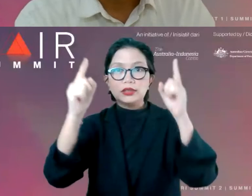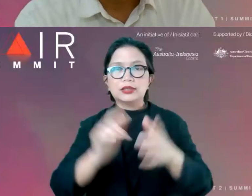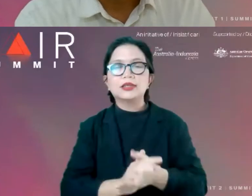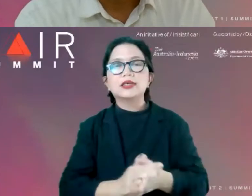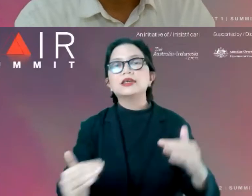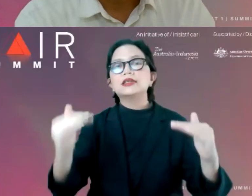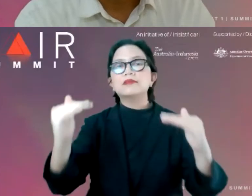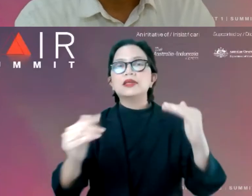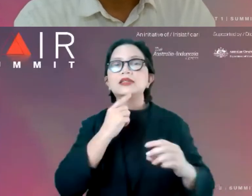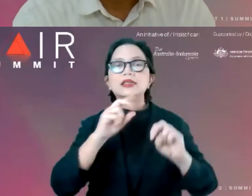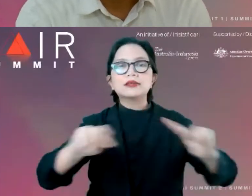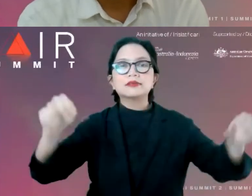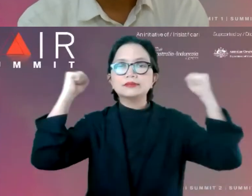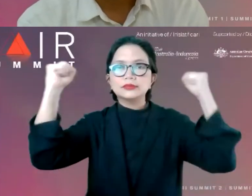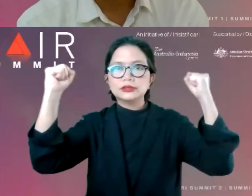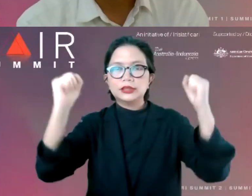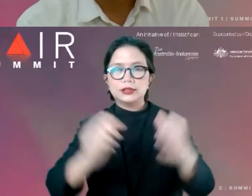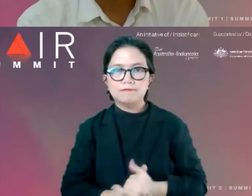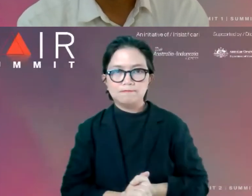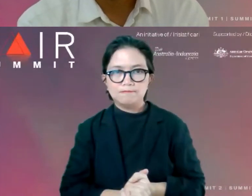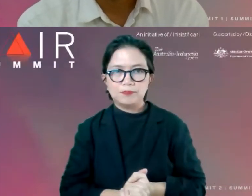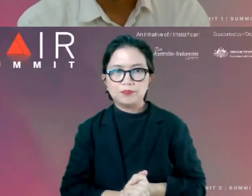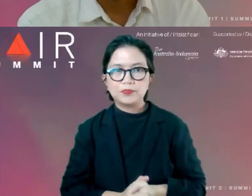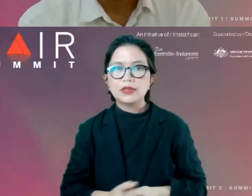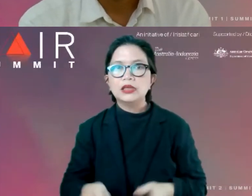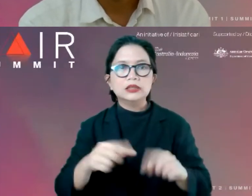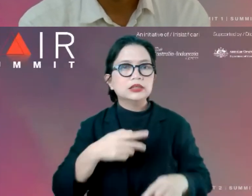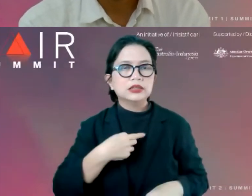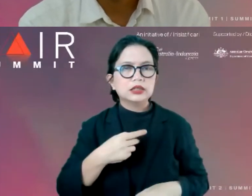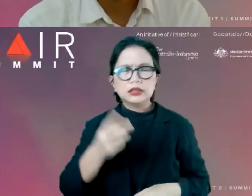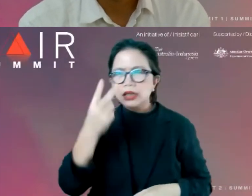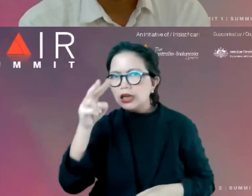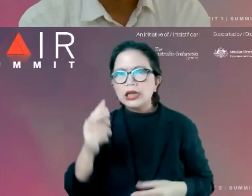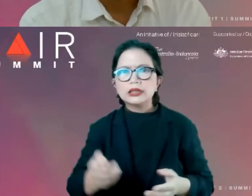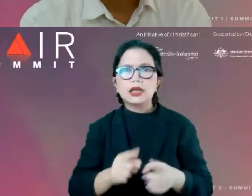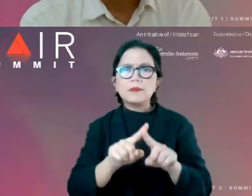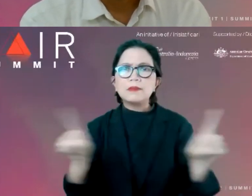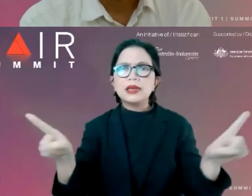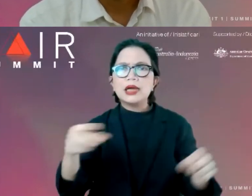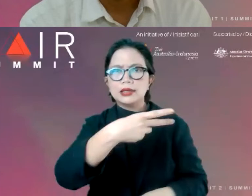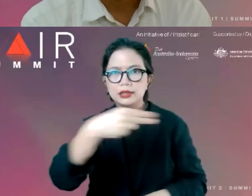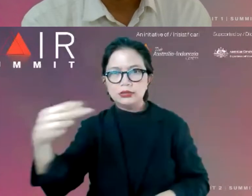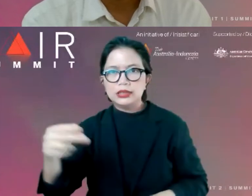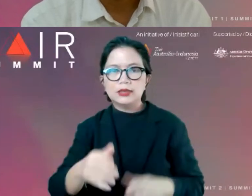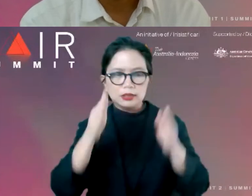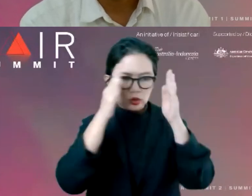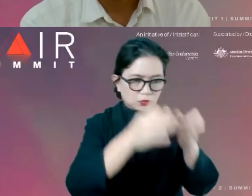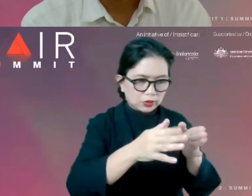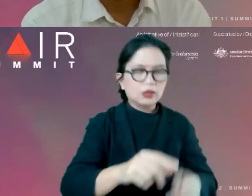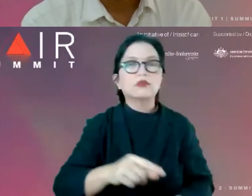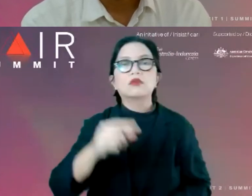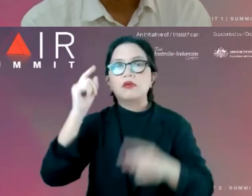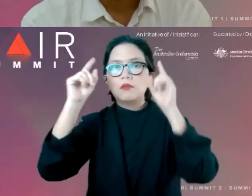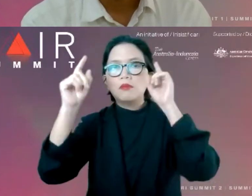it's not straightforward. We didn't see those differences in Indonesia, political viewpoints, religious viewpoints, none of that seemed to make that much of a difference.